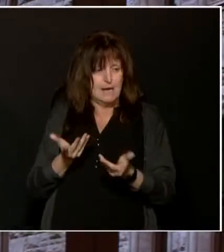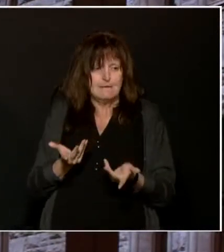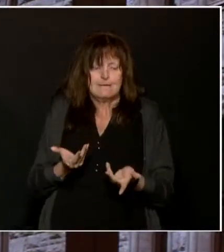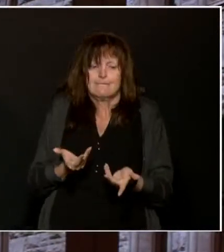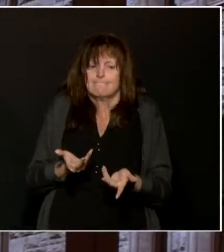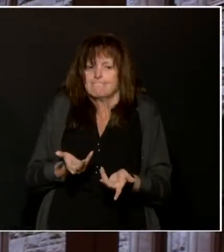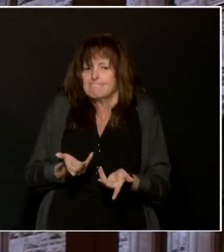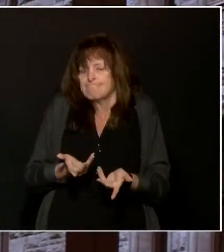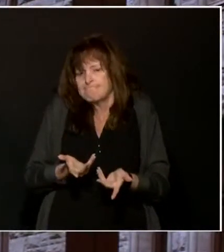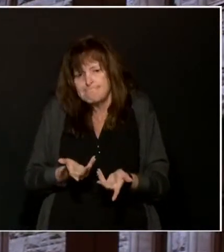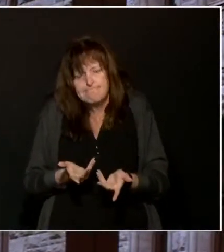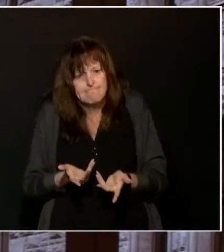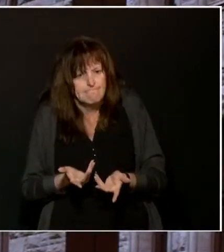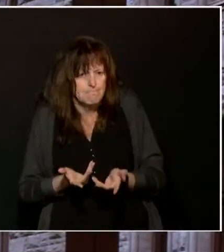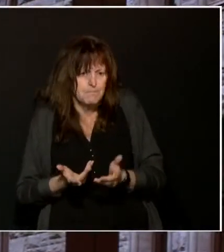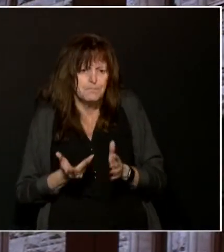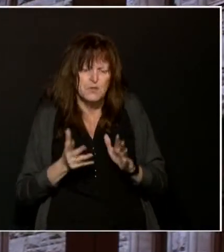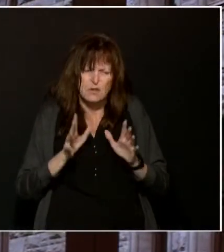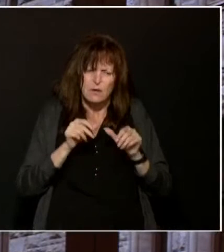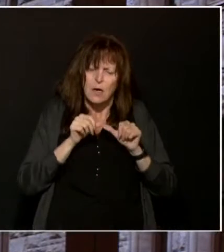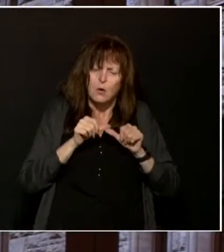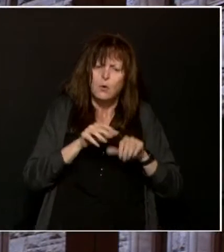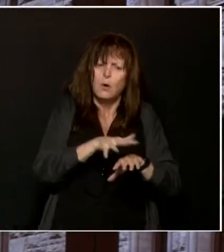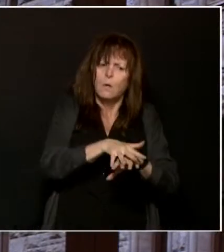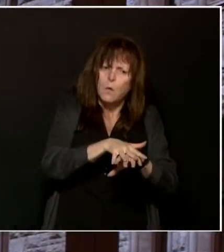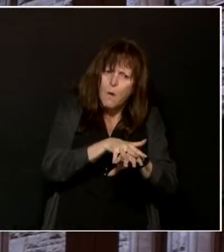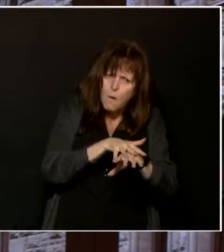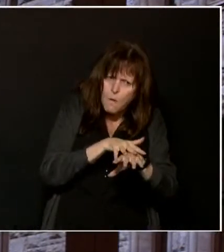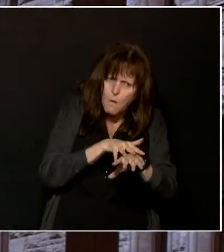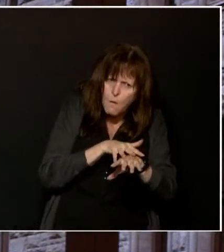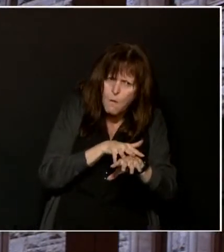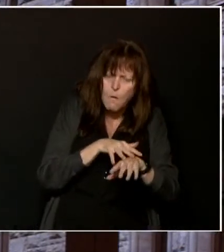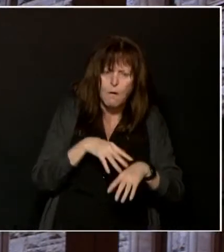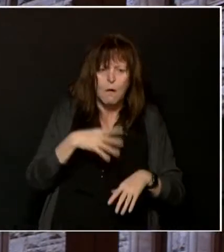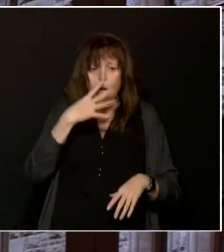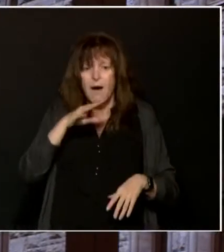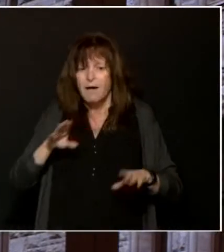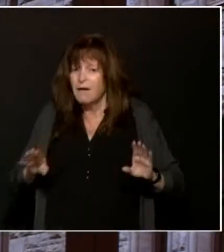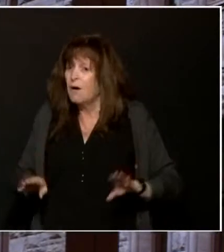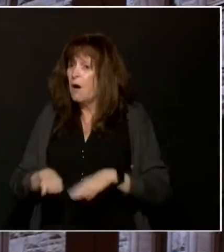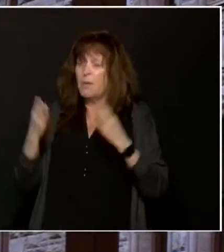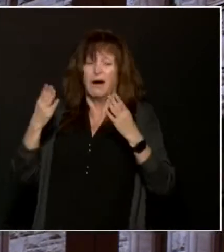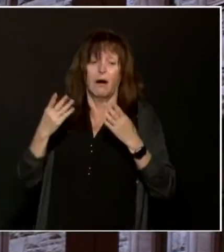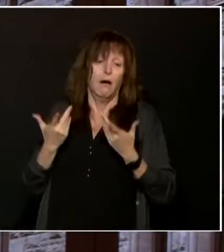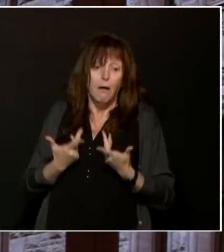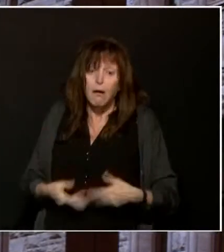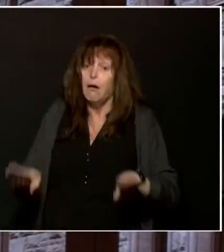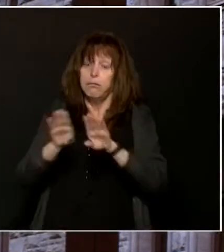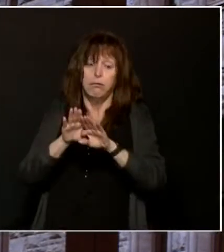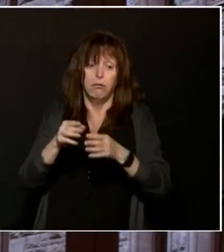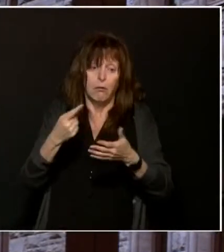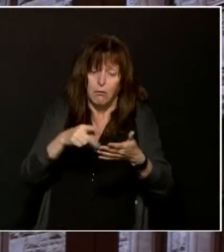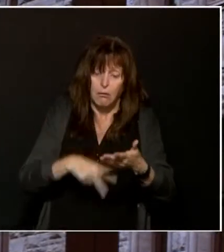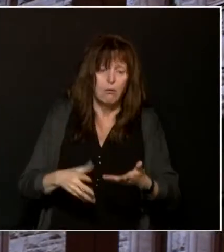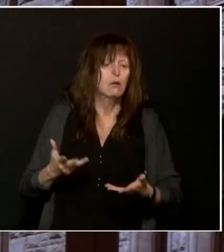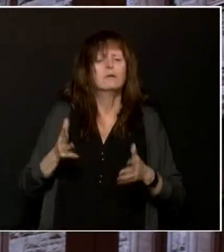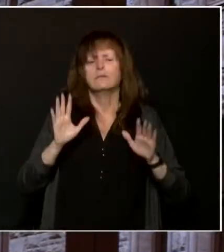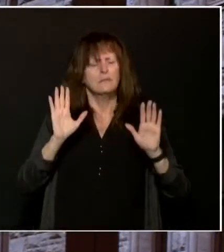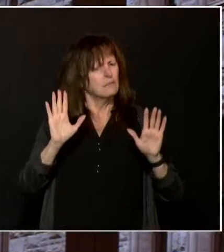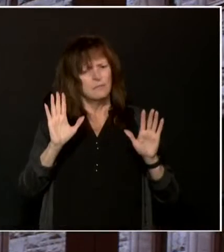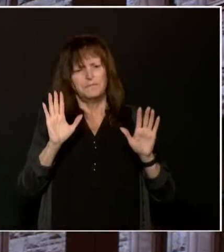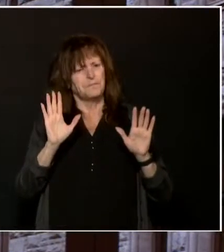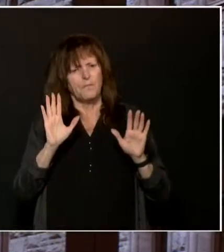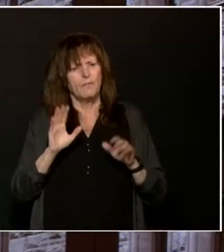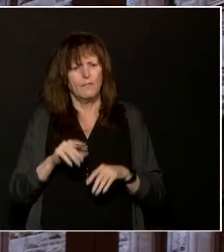pace, because we don't want to have open and then close back down again. We don't want that. We want to get out of this third wave.